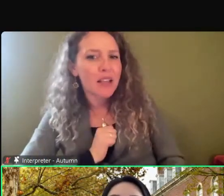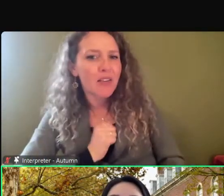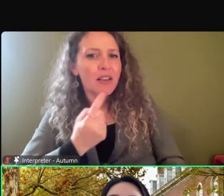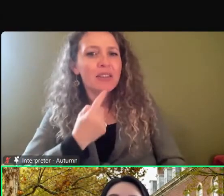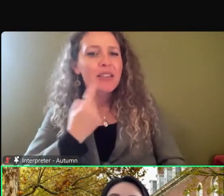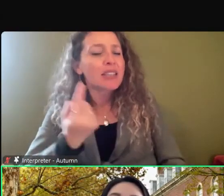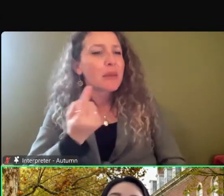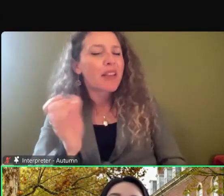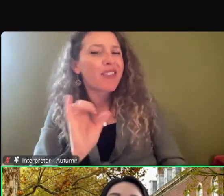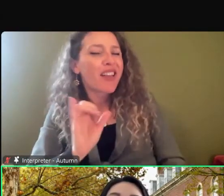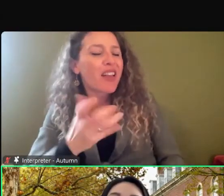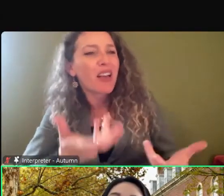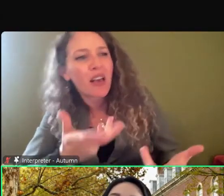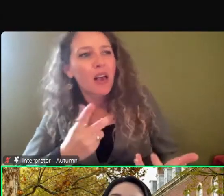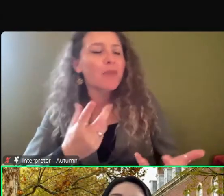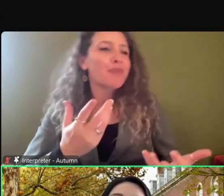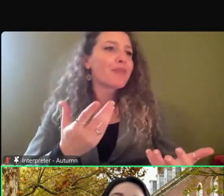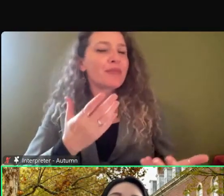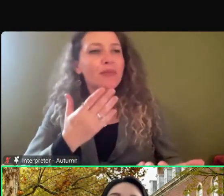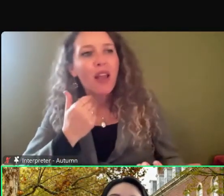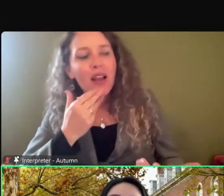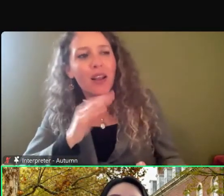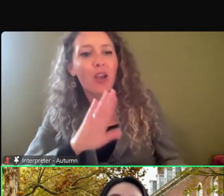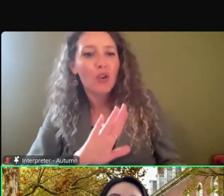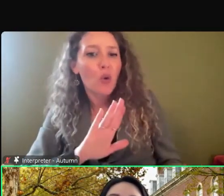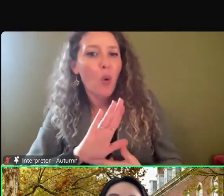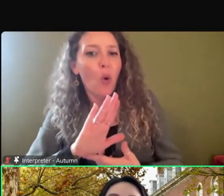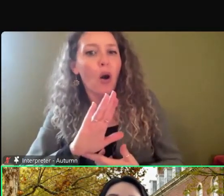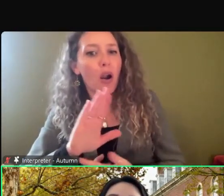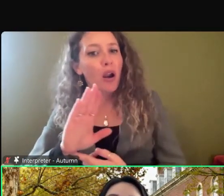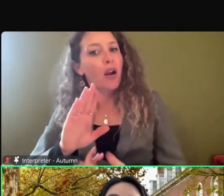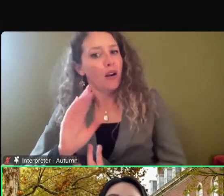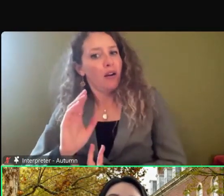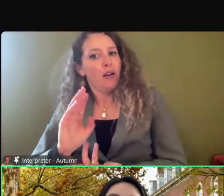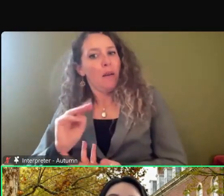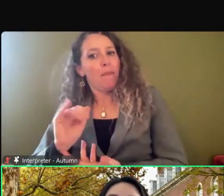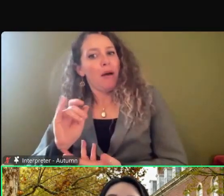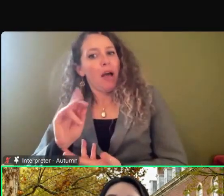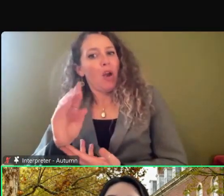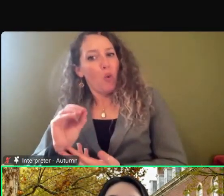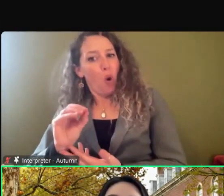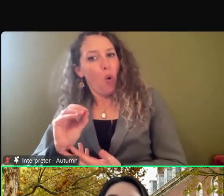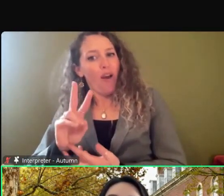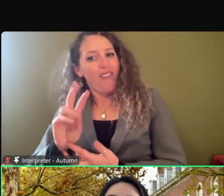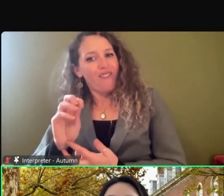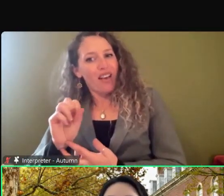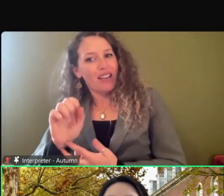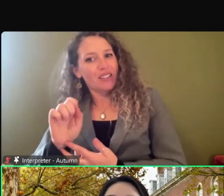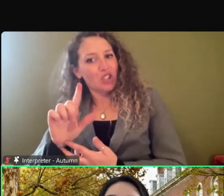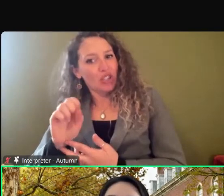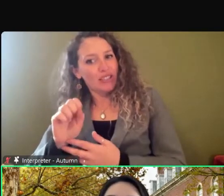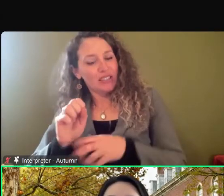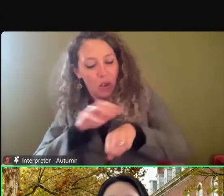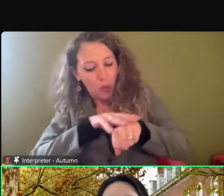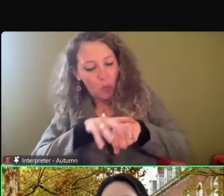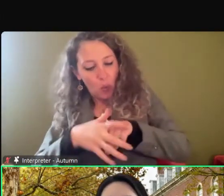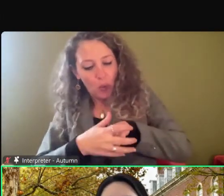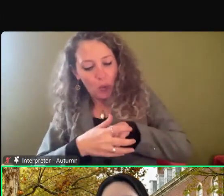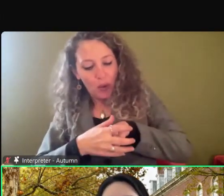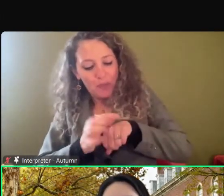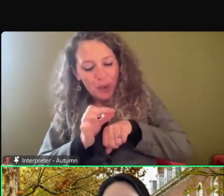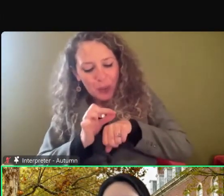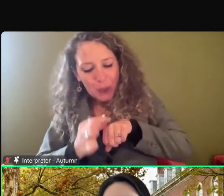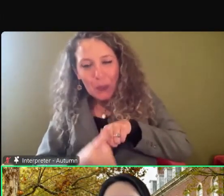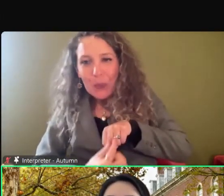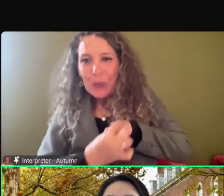this: "Honey, your microvessels in your eye appears reduced and narrows, and there